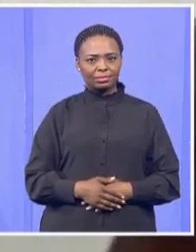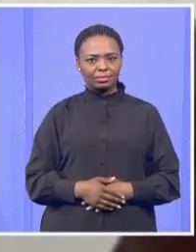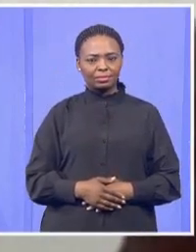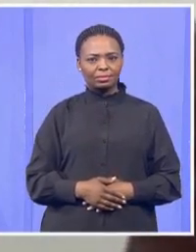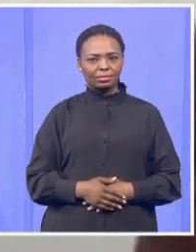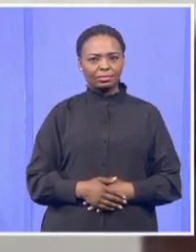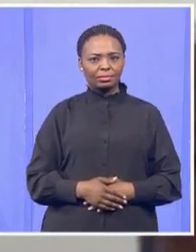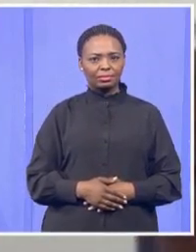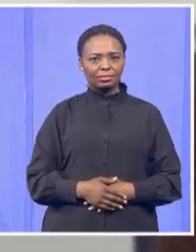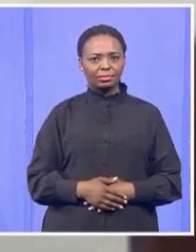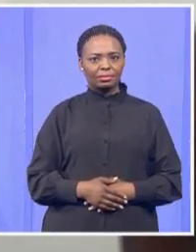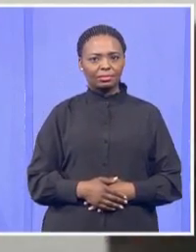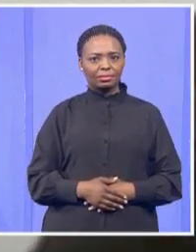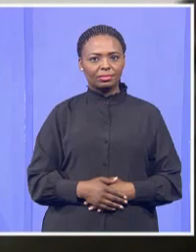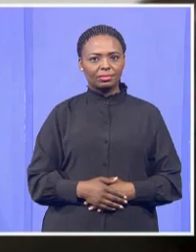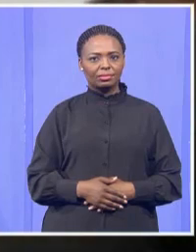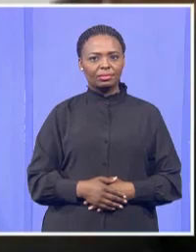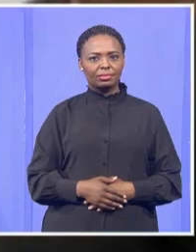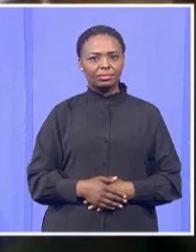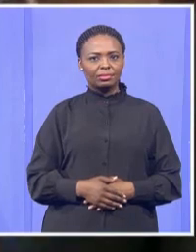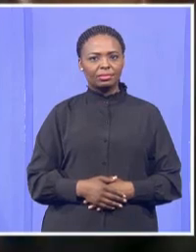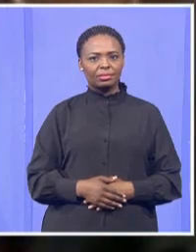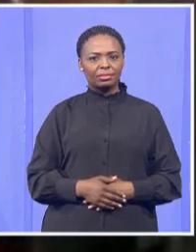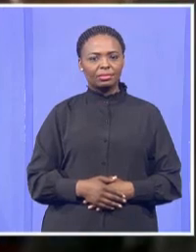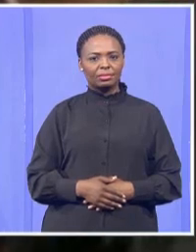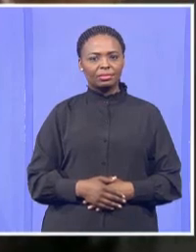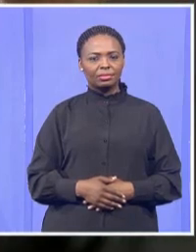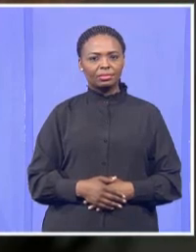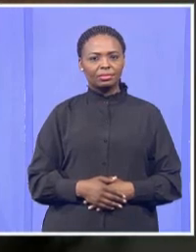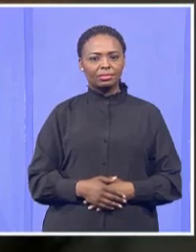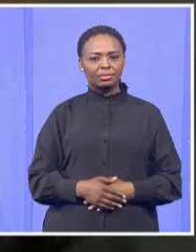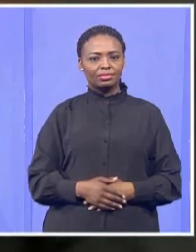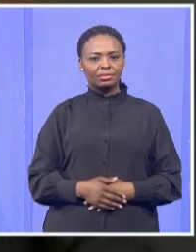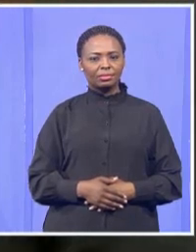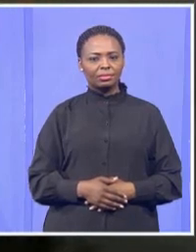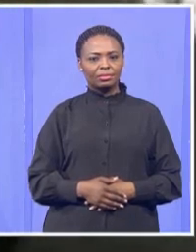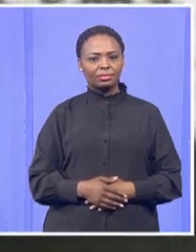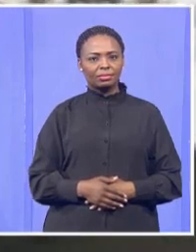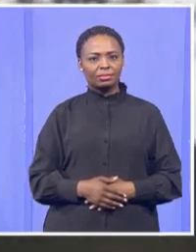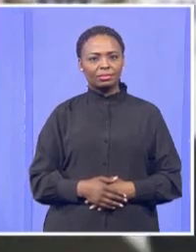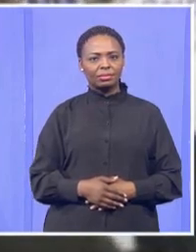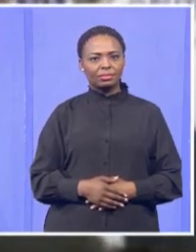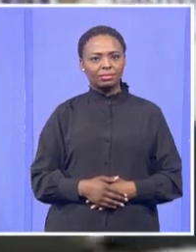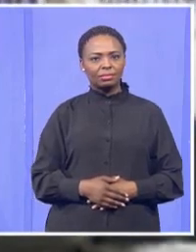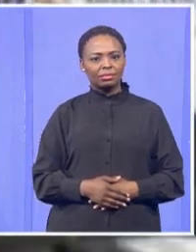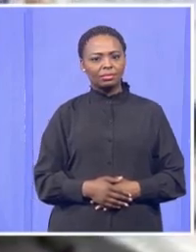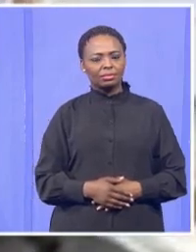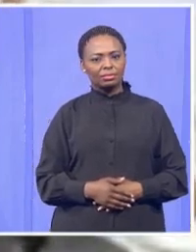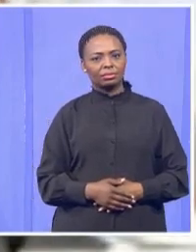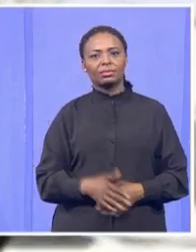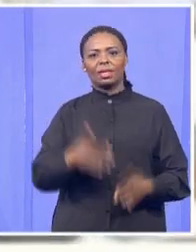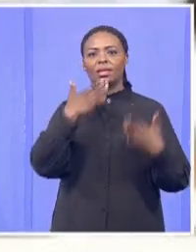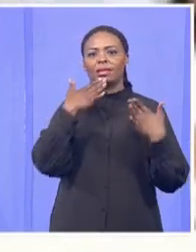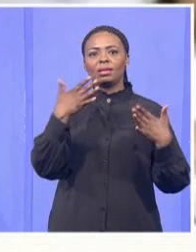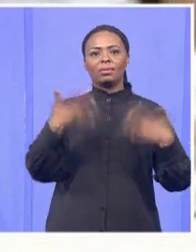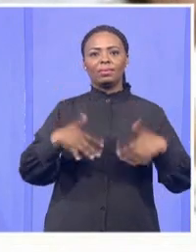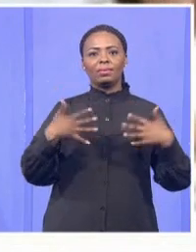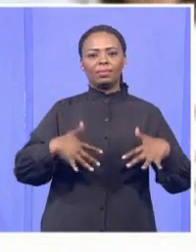Clarify that thing of late application. We're not opening one. Okay. So only go to appoint. Yeah. Thank you very much. There